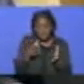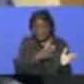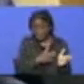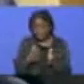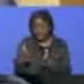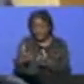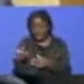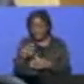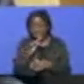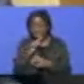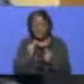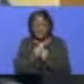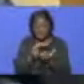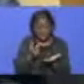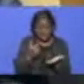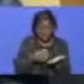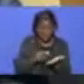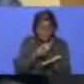seamlessly, not a break,